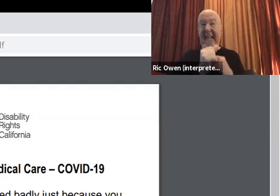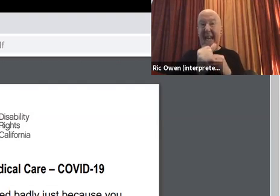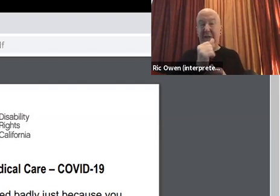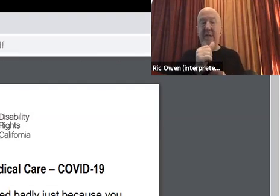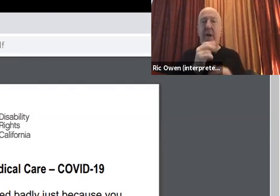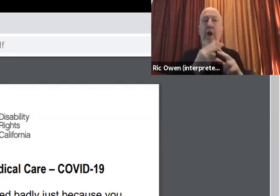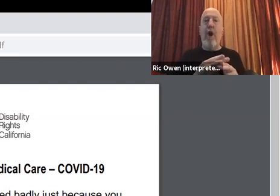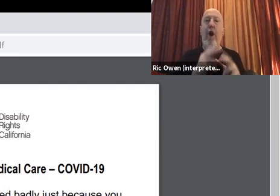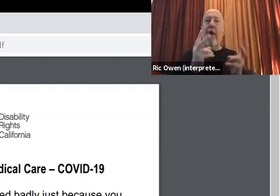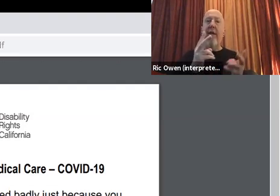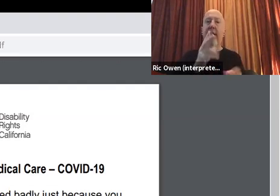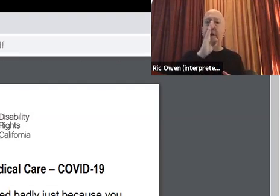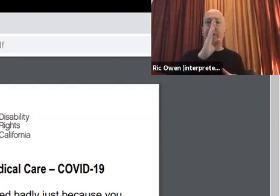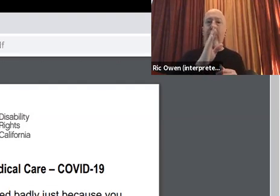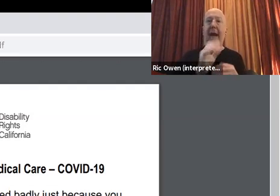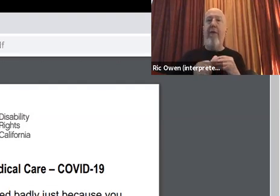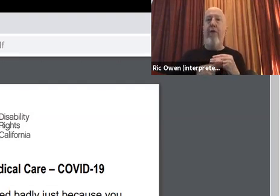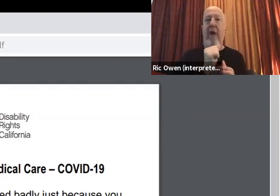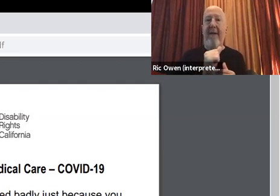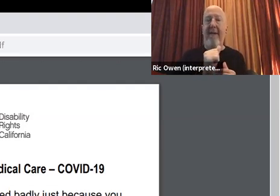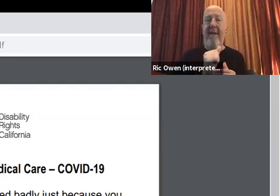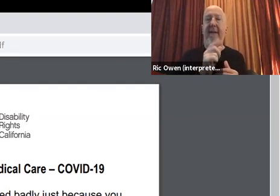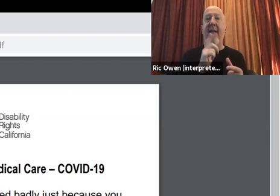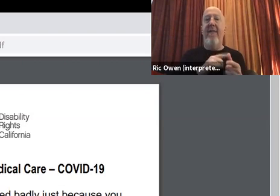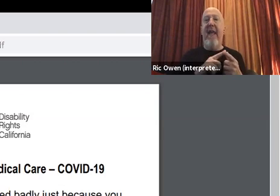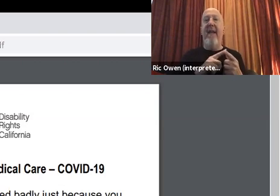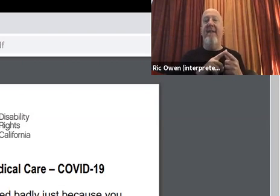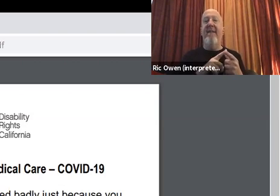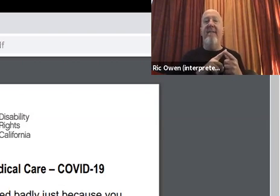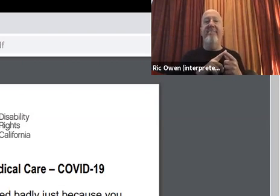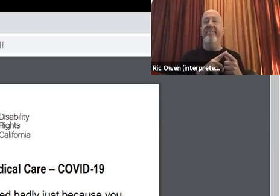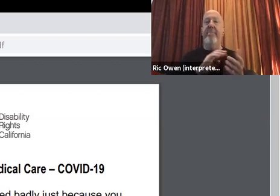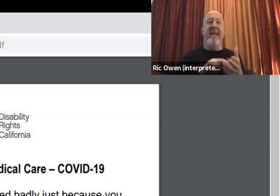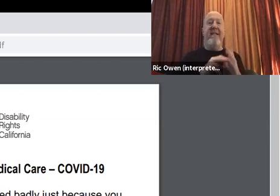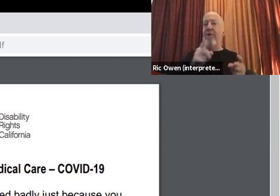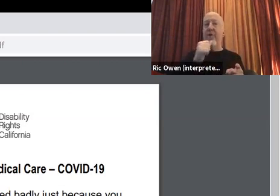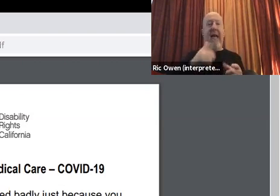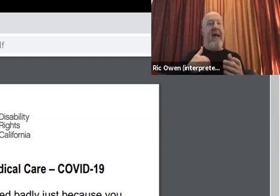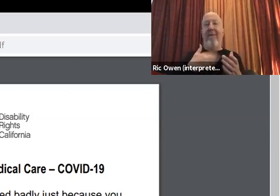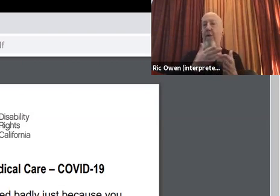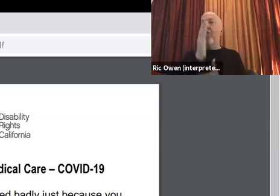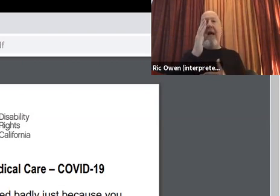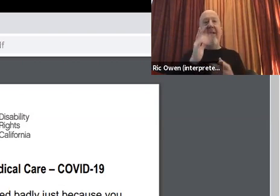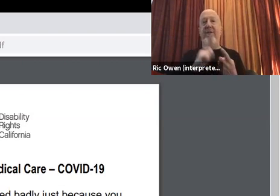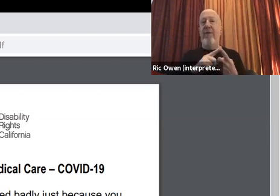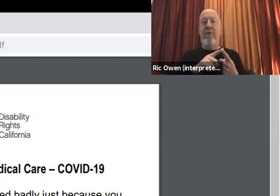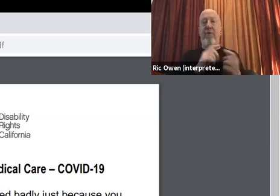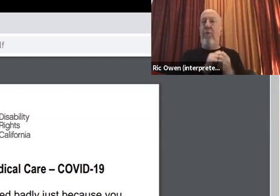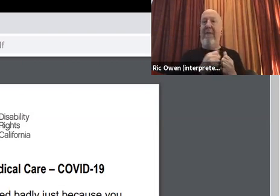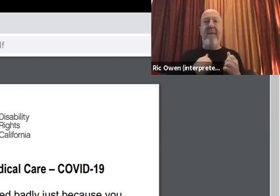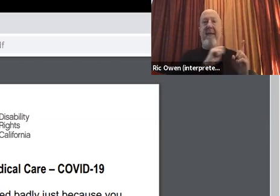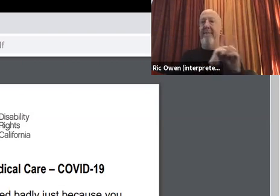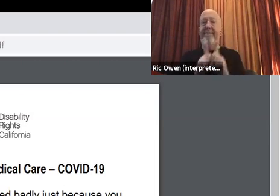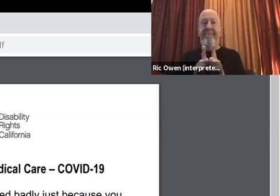threat, and then you're not entitled to it under the law. So if they're sick, you can't do